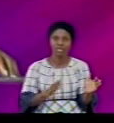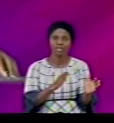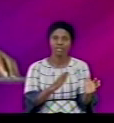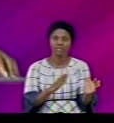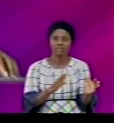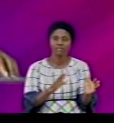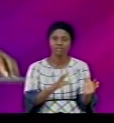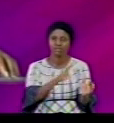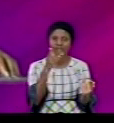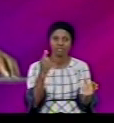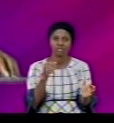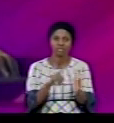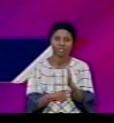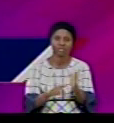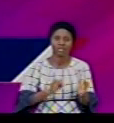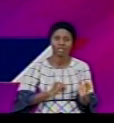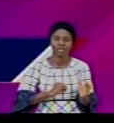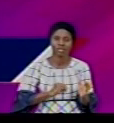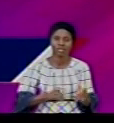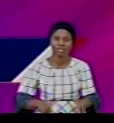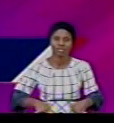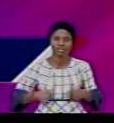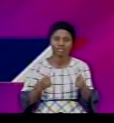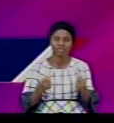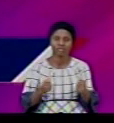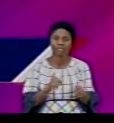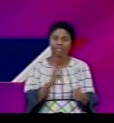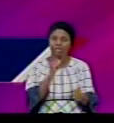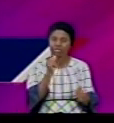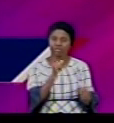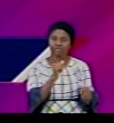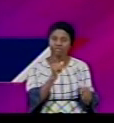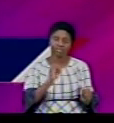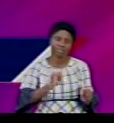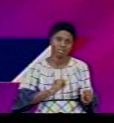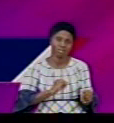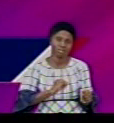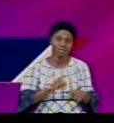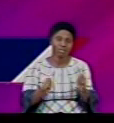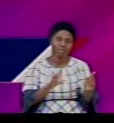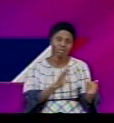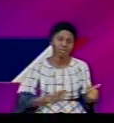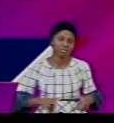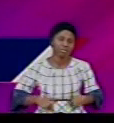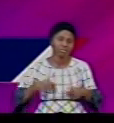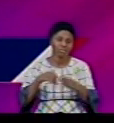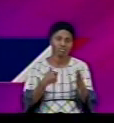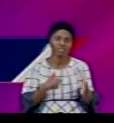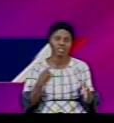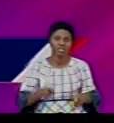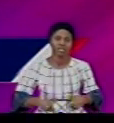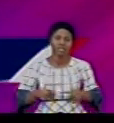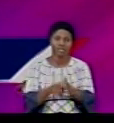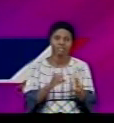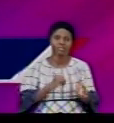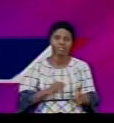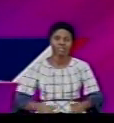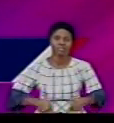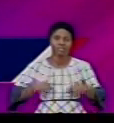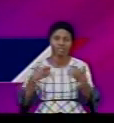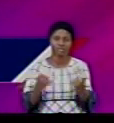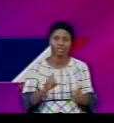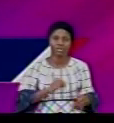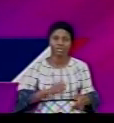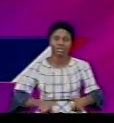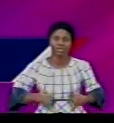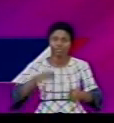I, but Christ liveth in me. And the life that I live now, I live by the faith of the Son of God, who